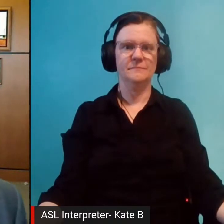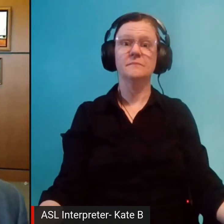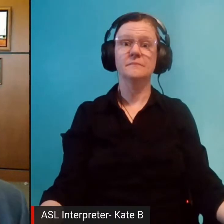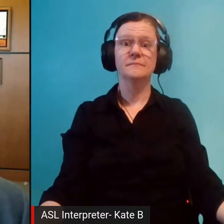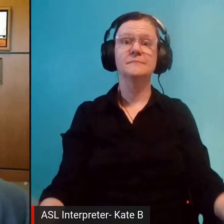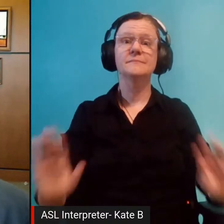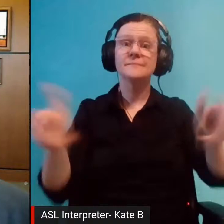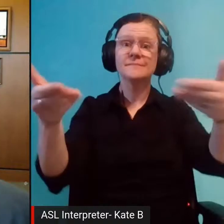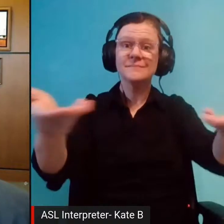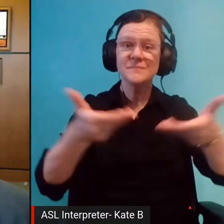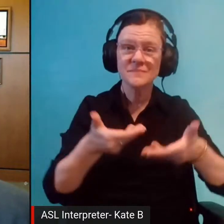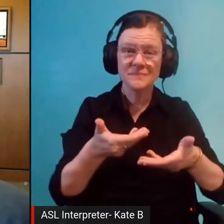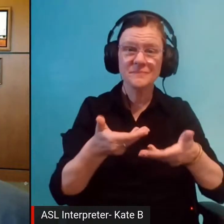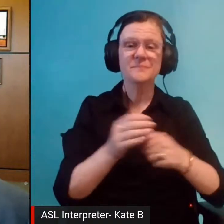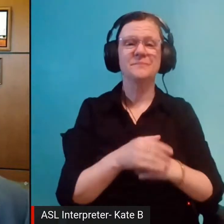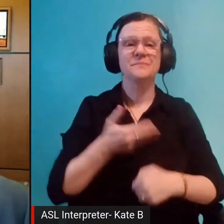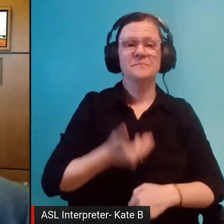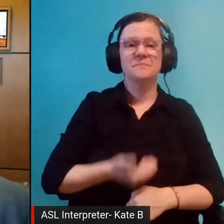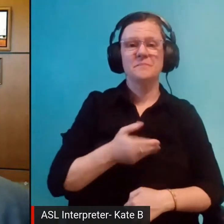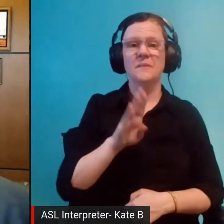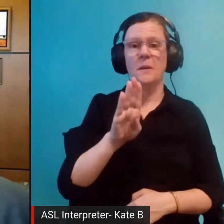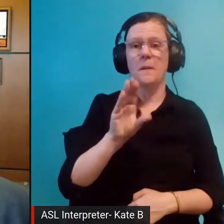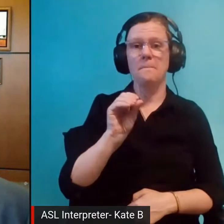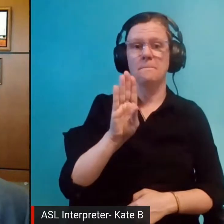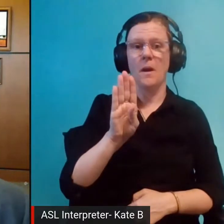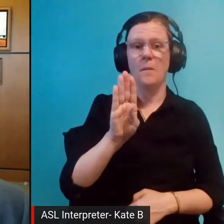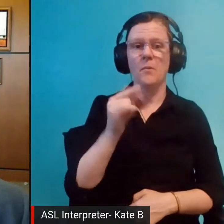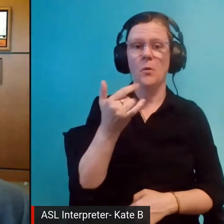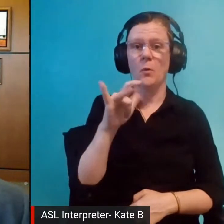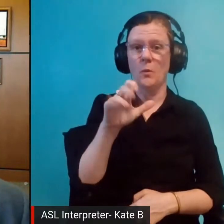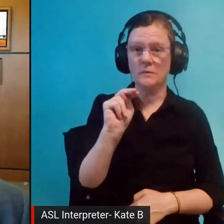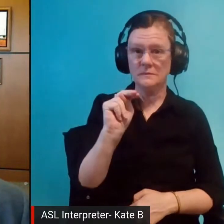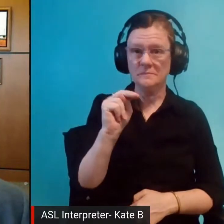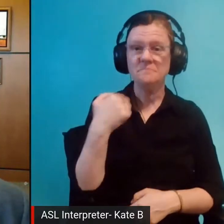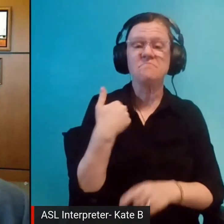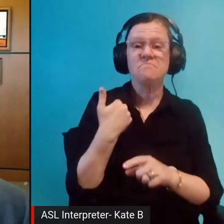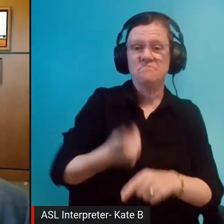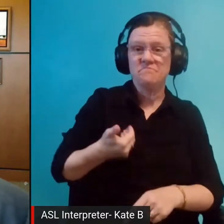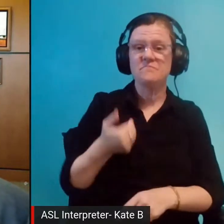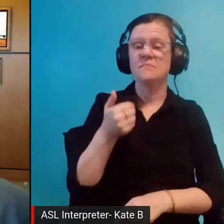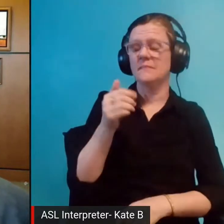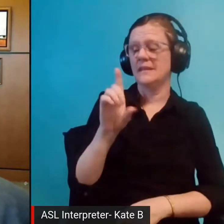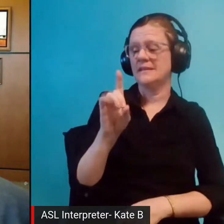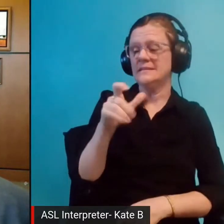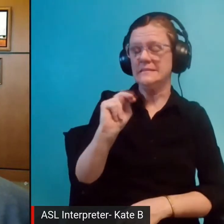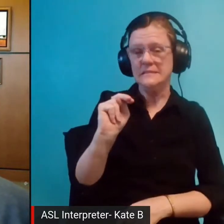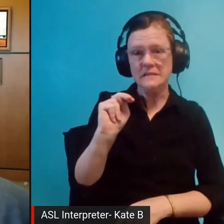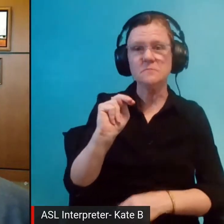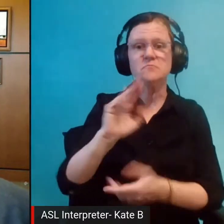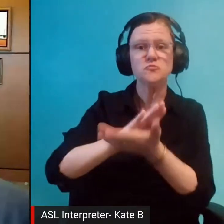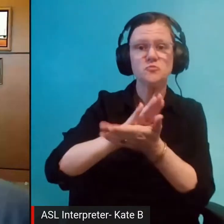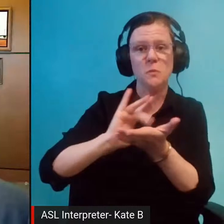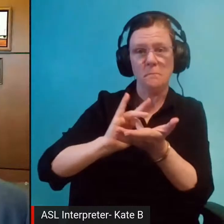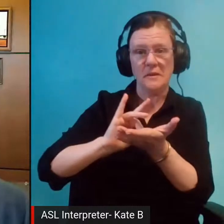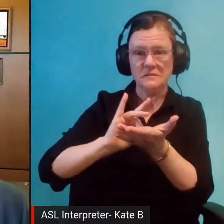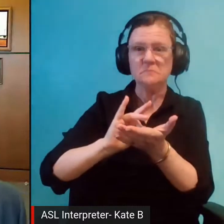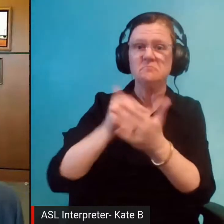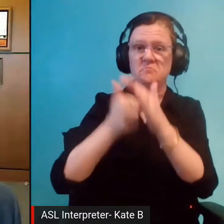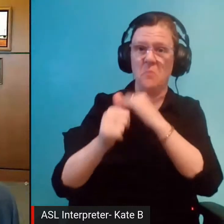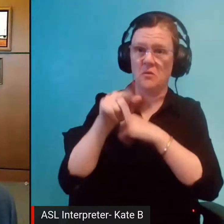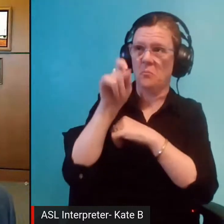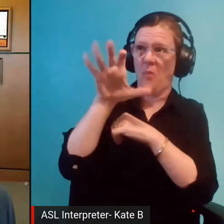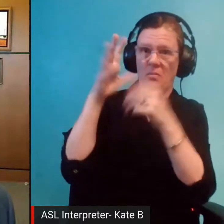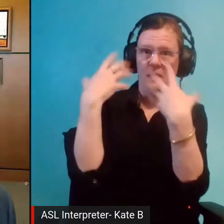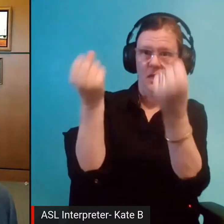Welcome, everyone. I'm Bob Golden, the Dean of the UW School of Medicine and Public Health. Before we get started, I want